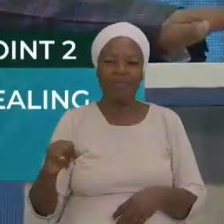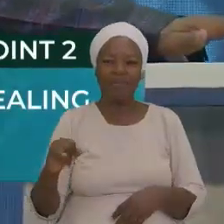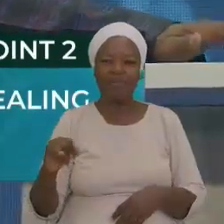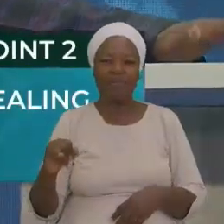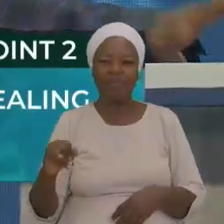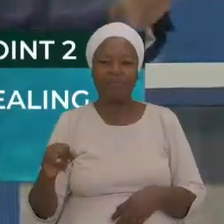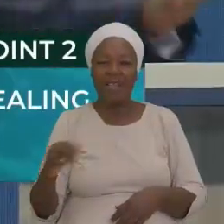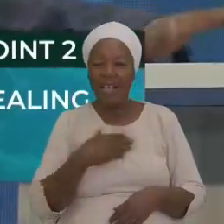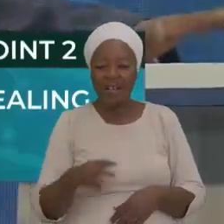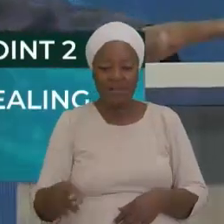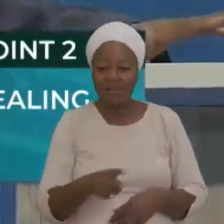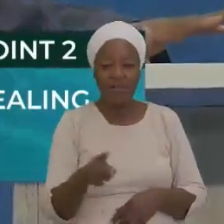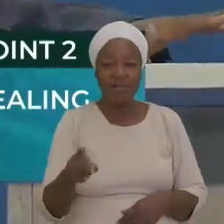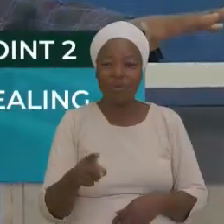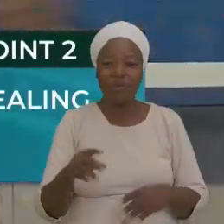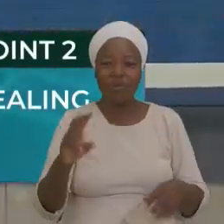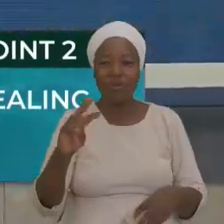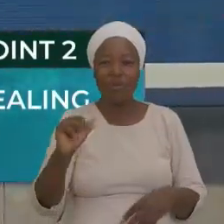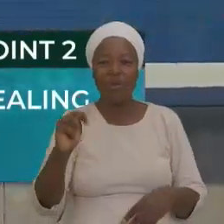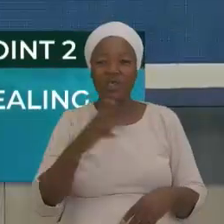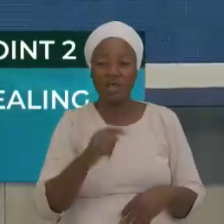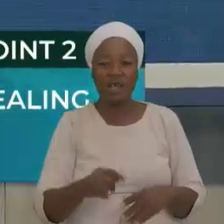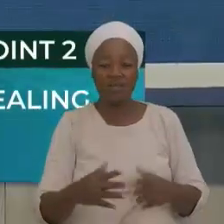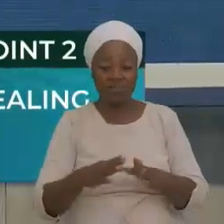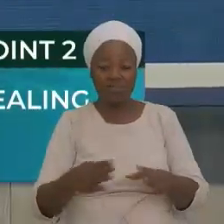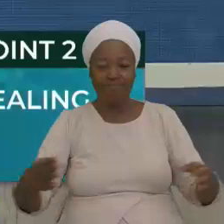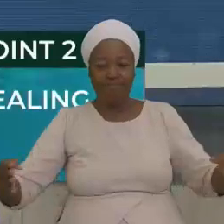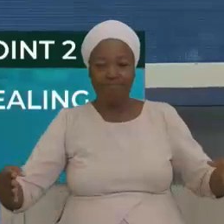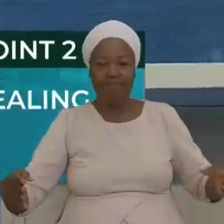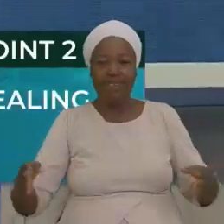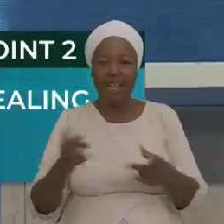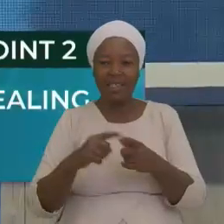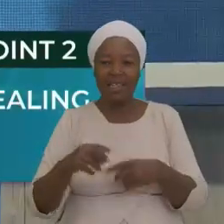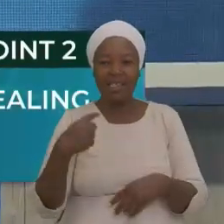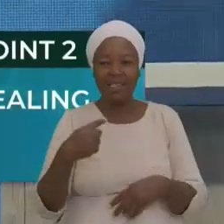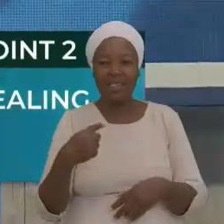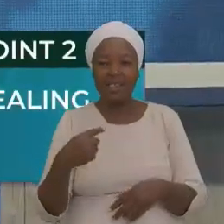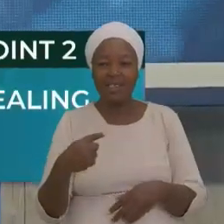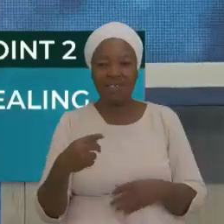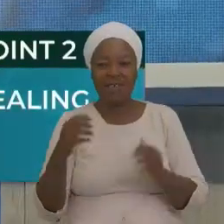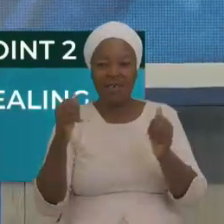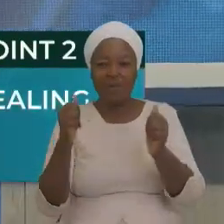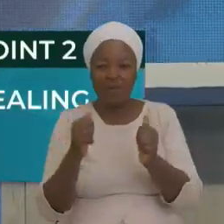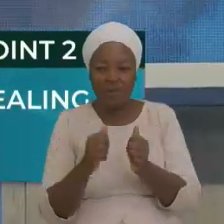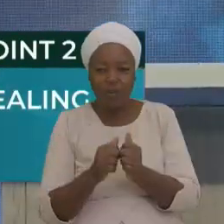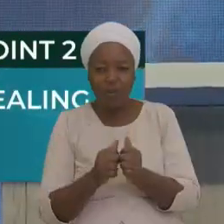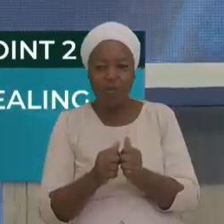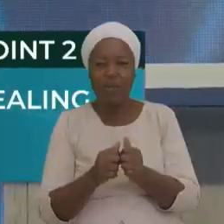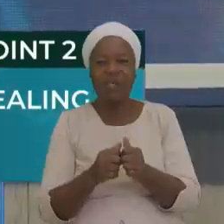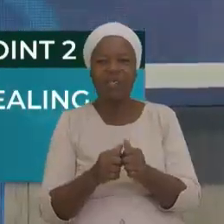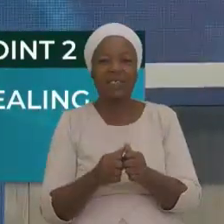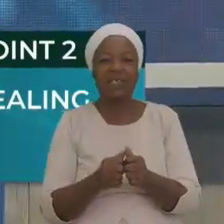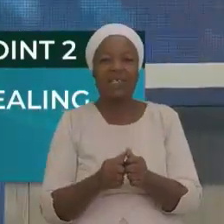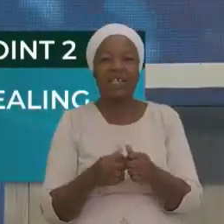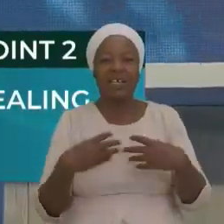And those wings are stretched. And it says, with healing in his